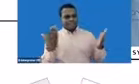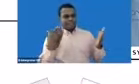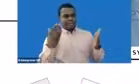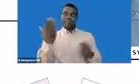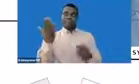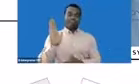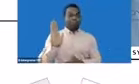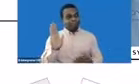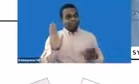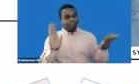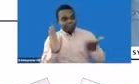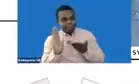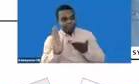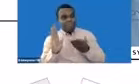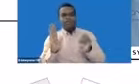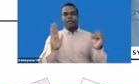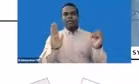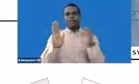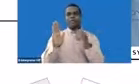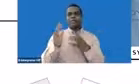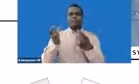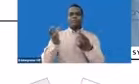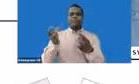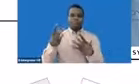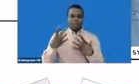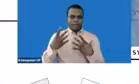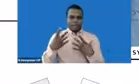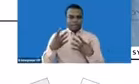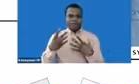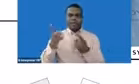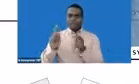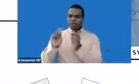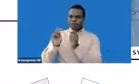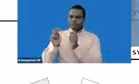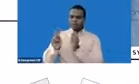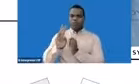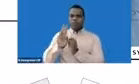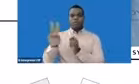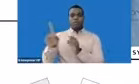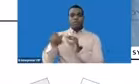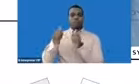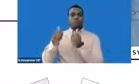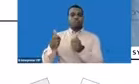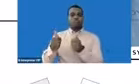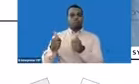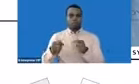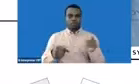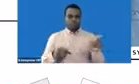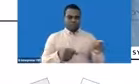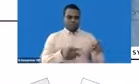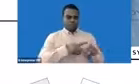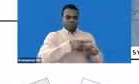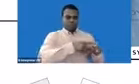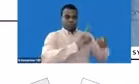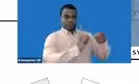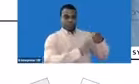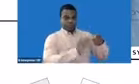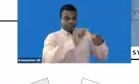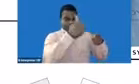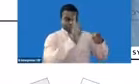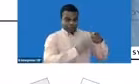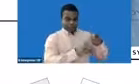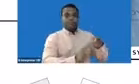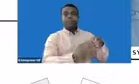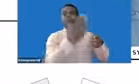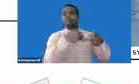the toolkit content, the other group is providing feedback. So first of all, there's kind